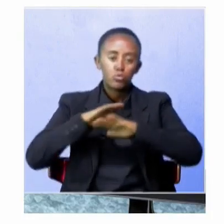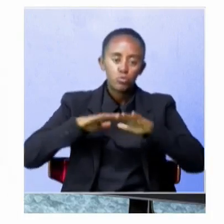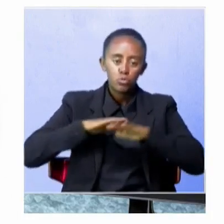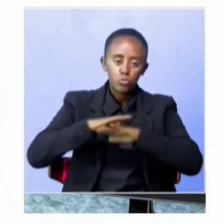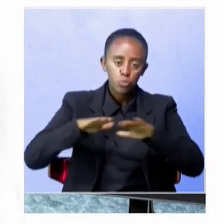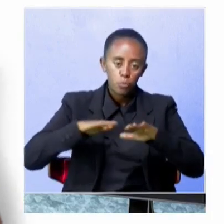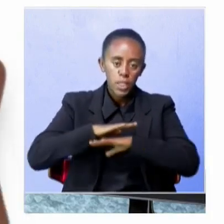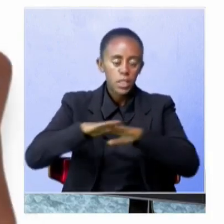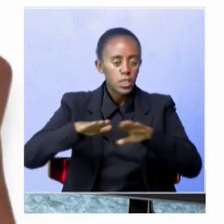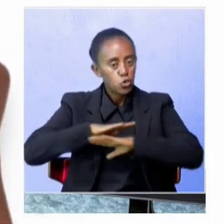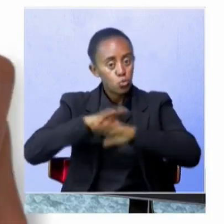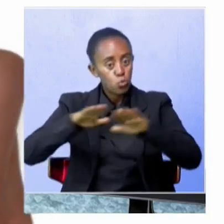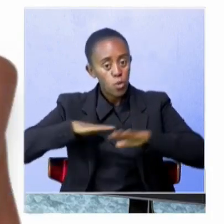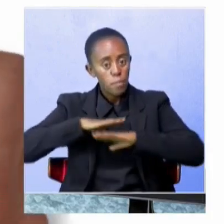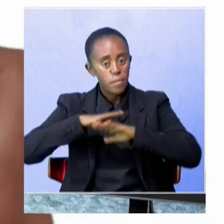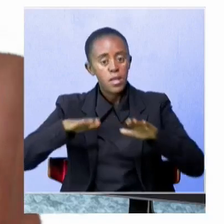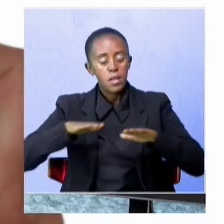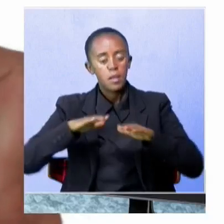and swimming.